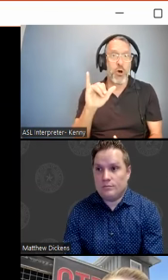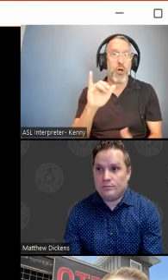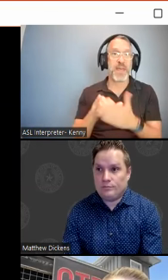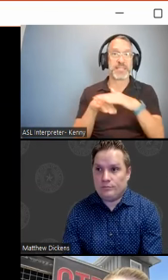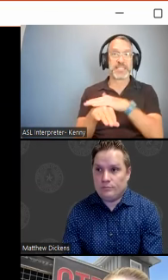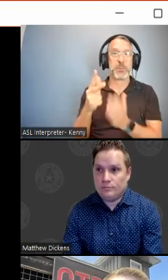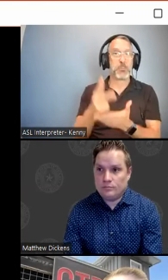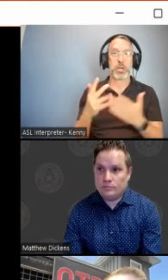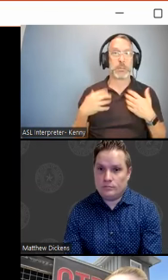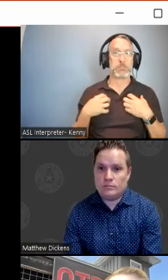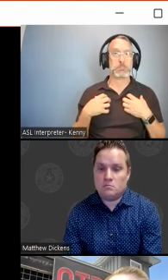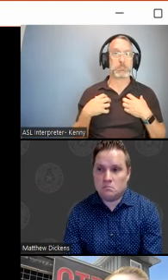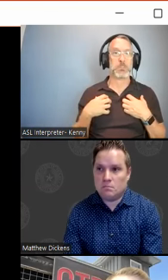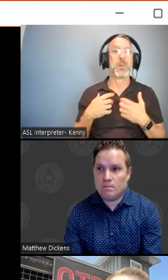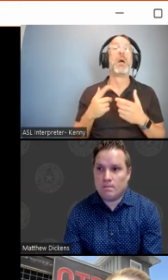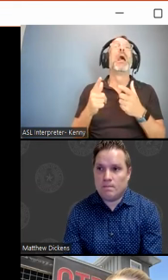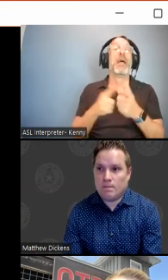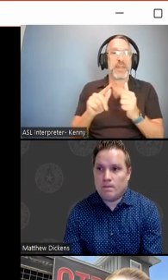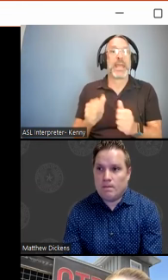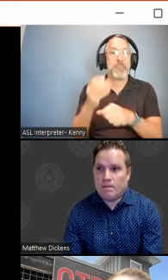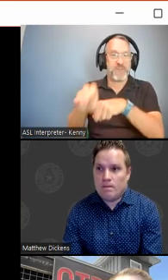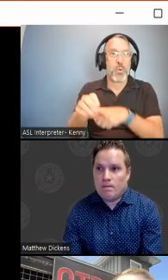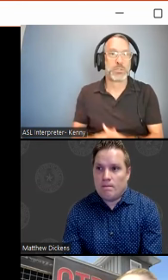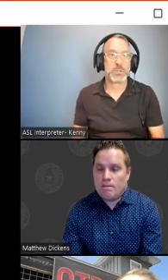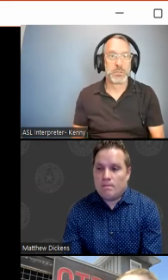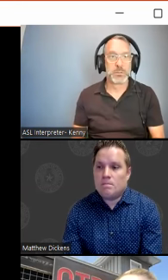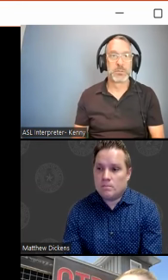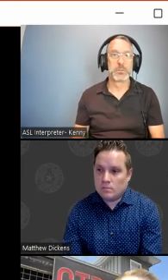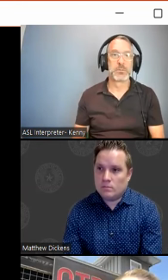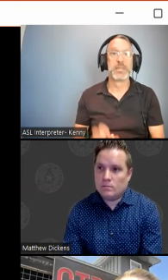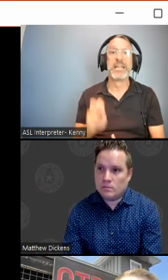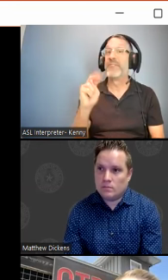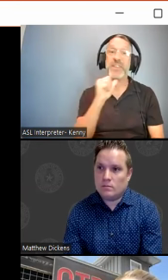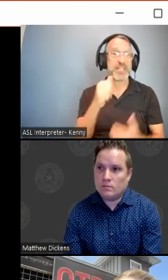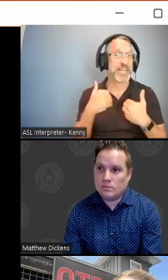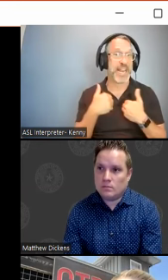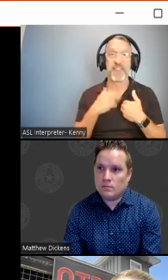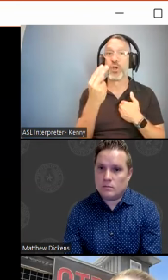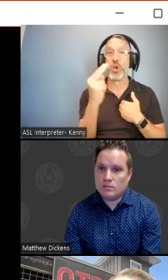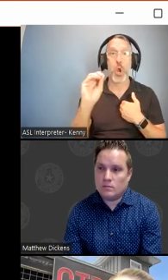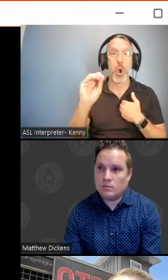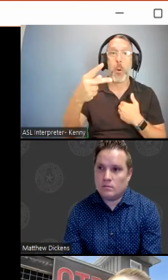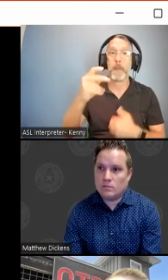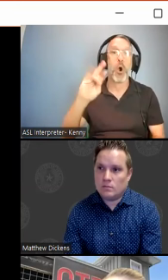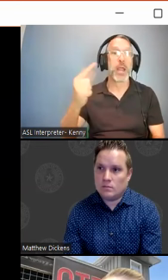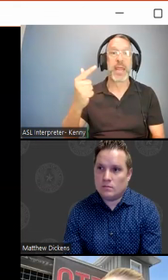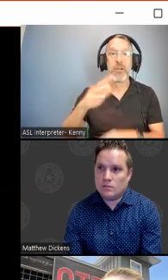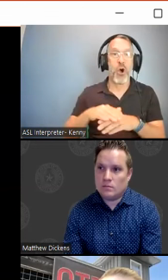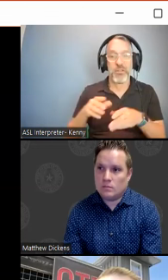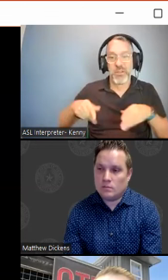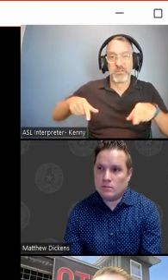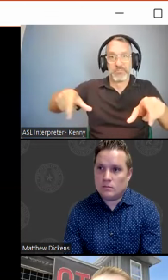accessible parking space, then it can be enforced, even if it doesn't have the no parking in the cross